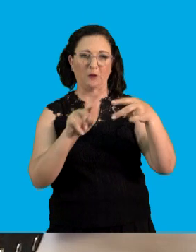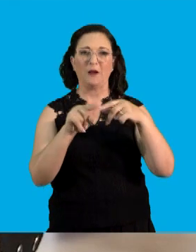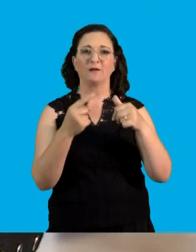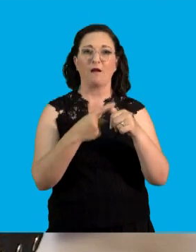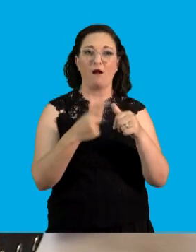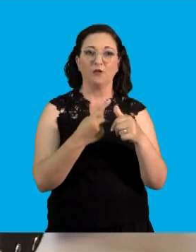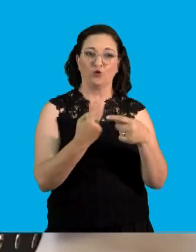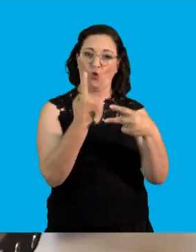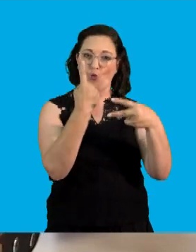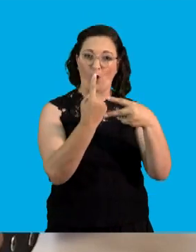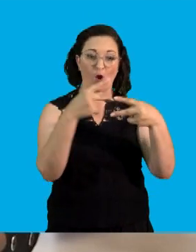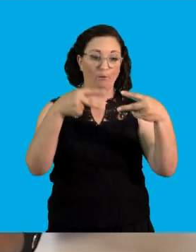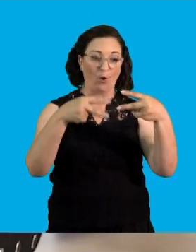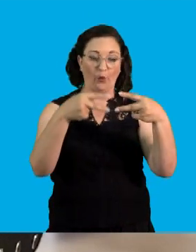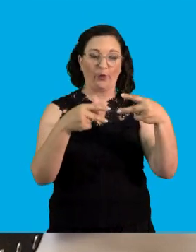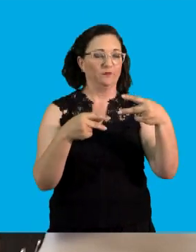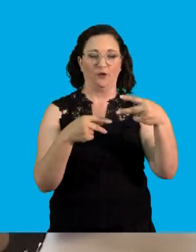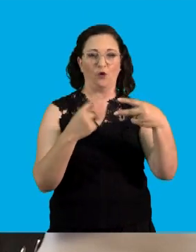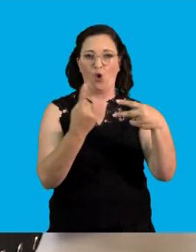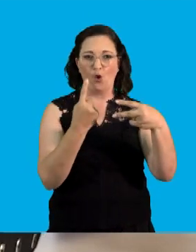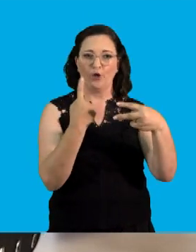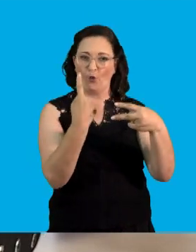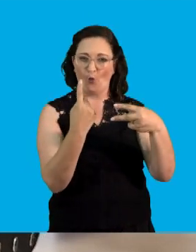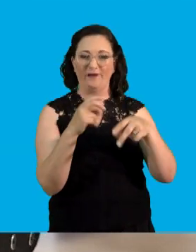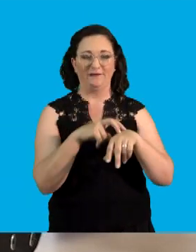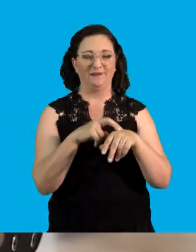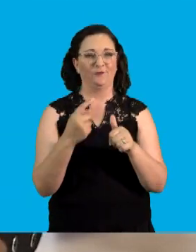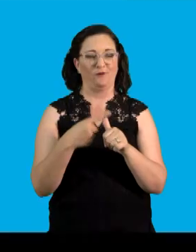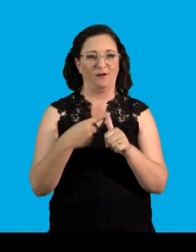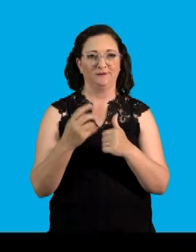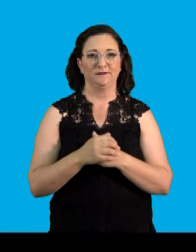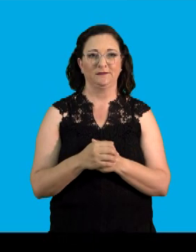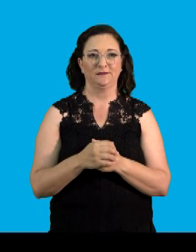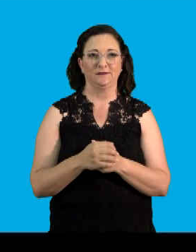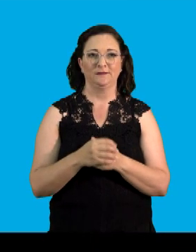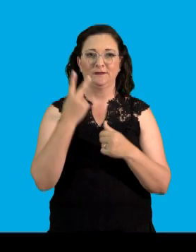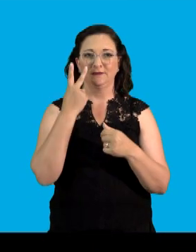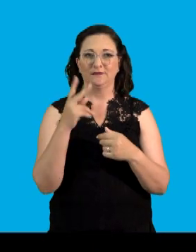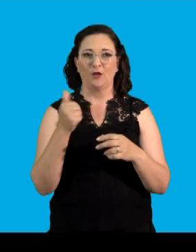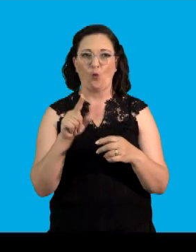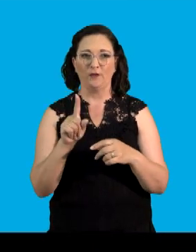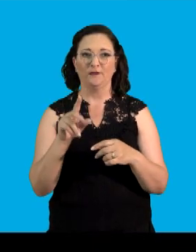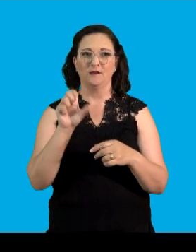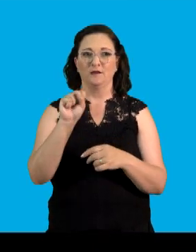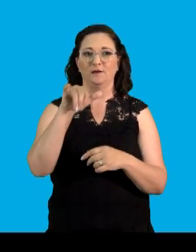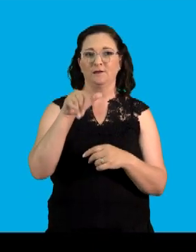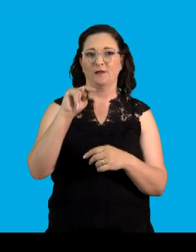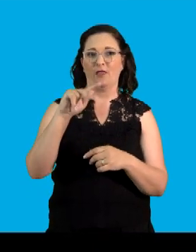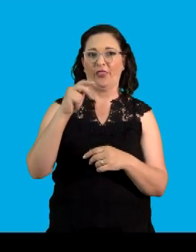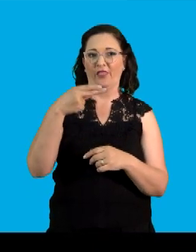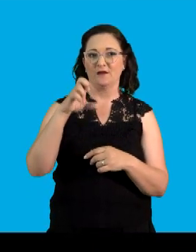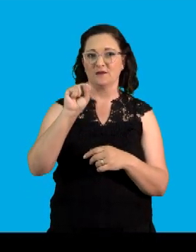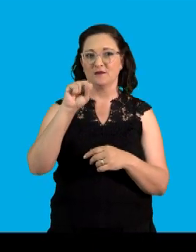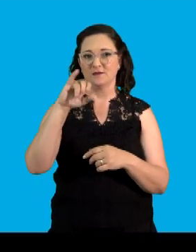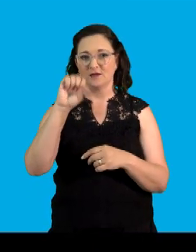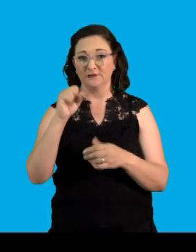answer all essay questions, but only 1. So here we are looking at this level of synthesis. Are you able to synthesize the